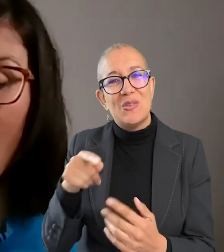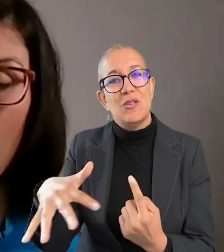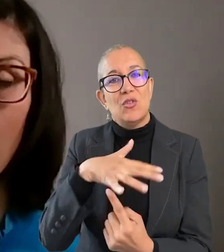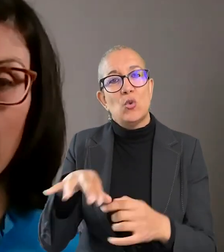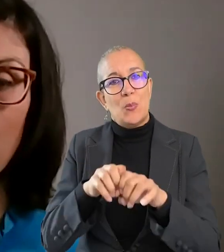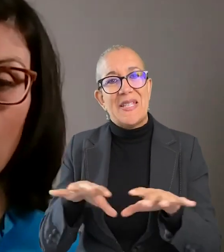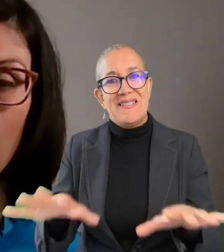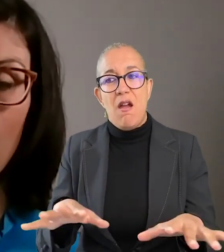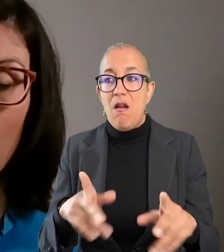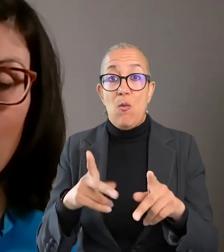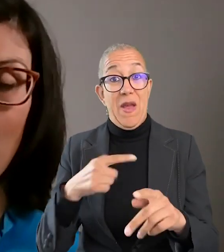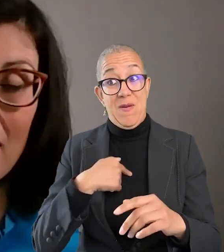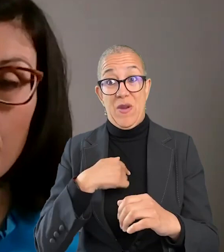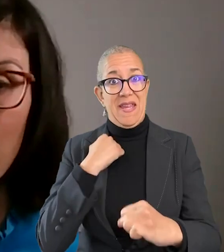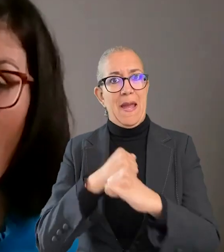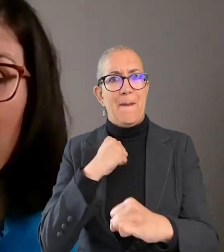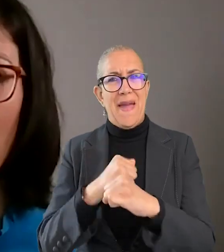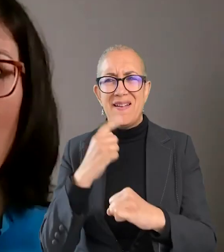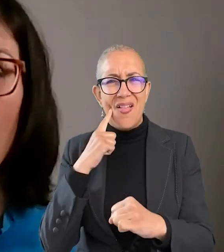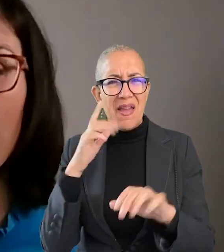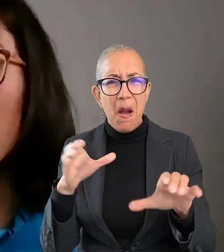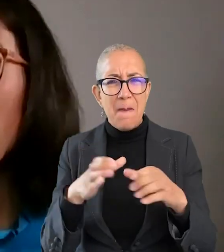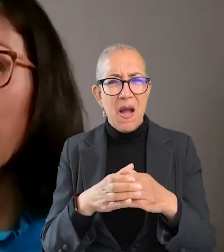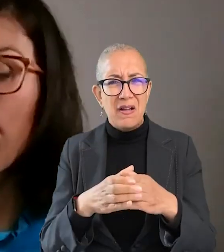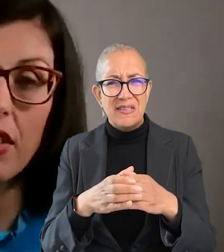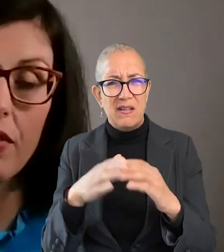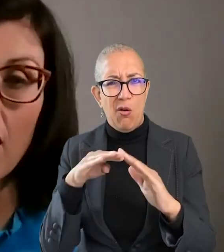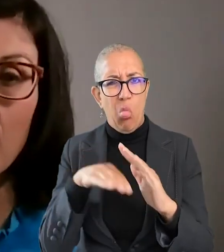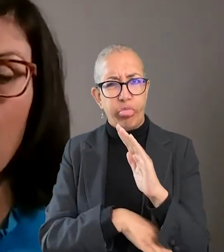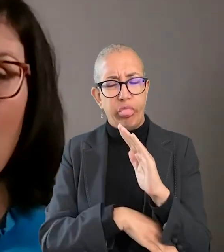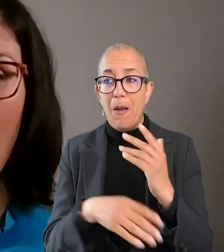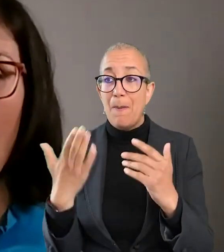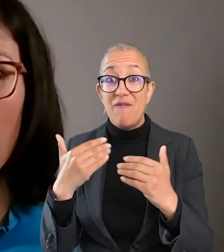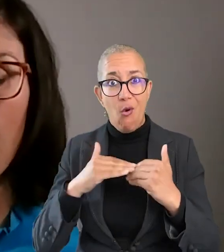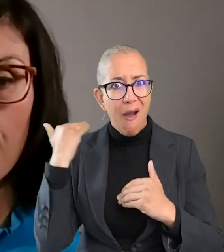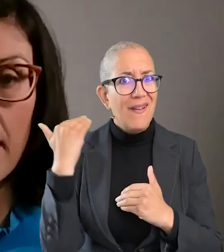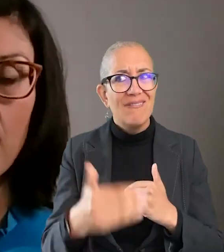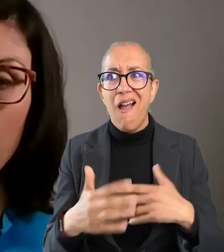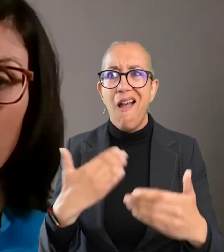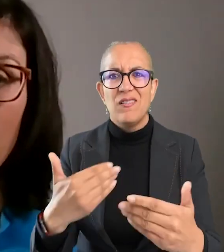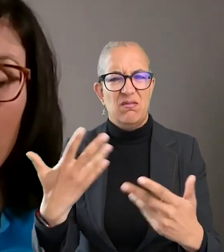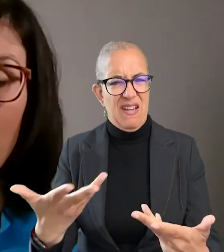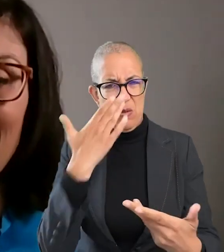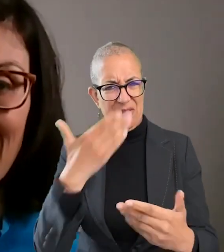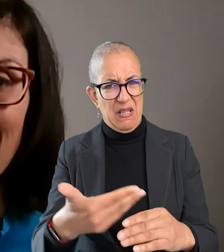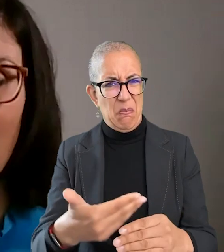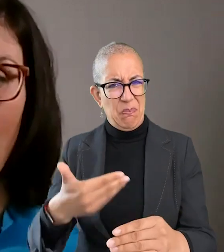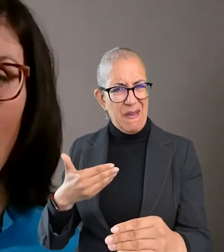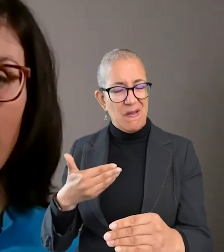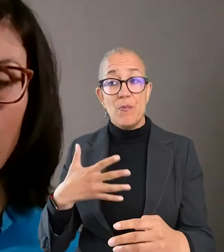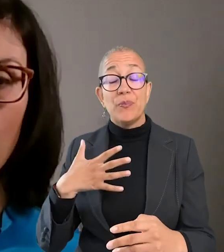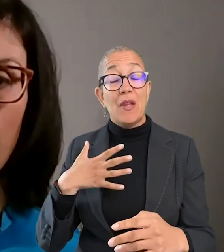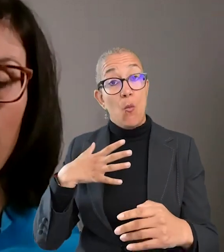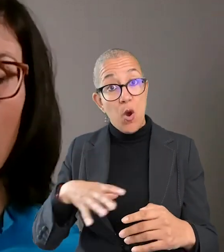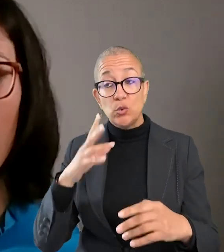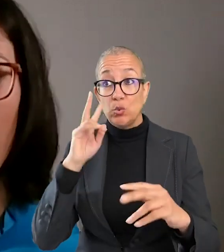now. I think our party has gone a little bit behind the curve when we used to be in front of the curve. So I'd really love to see us lead